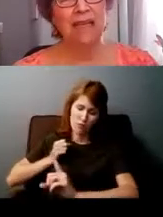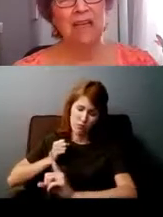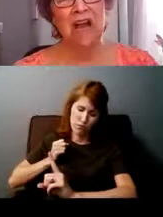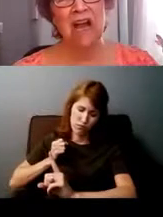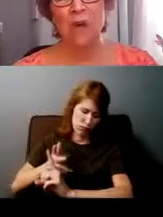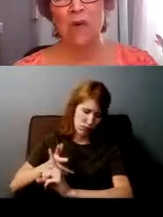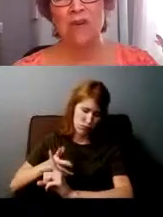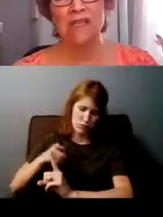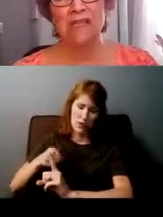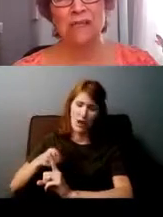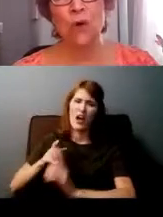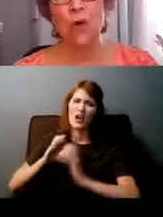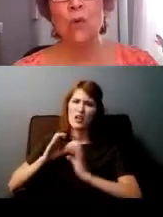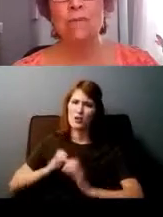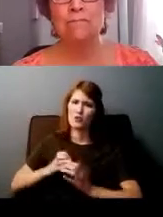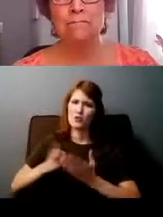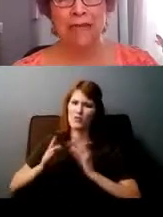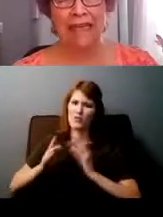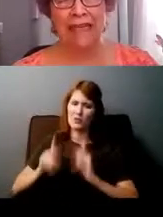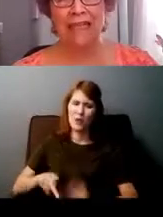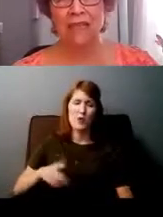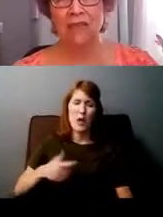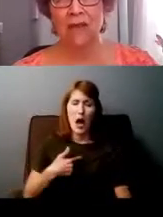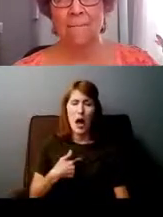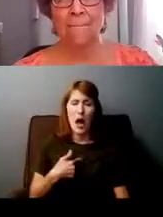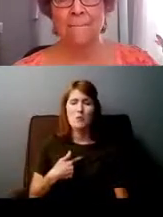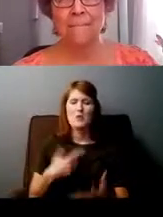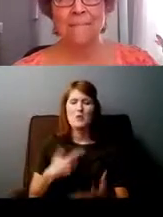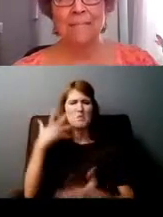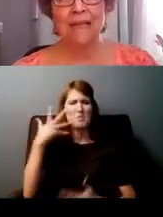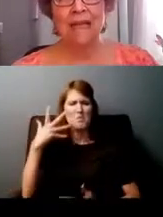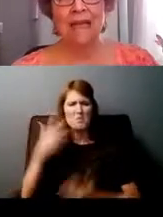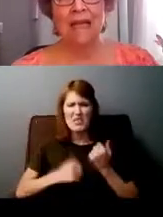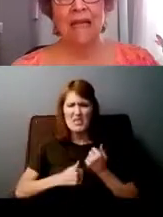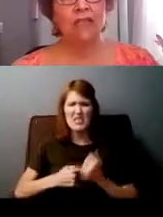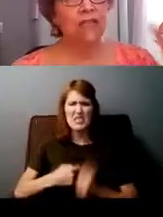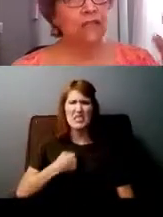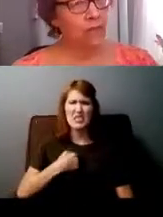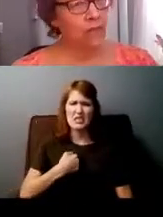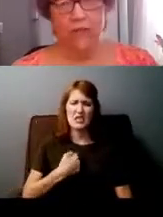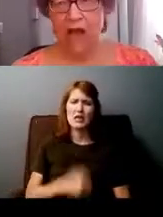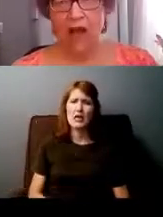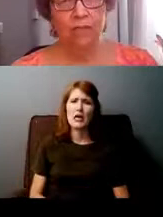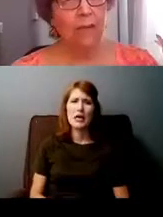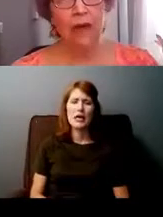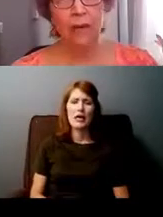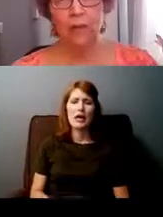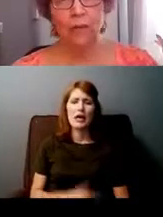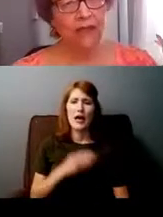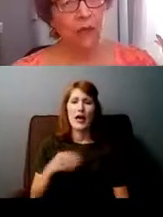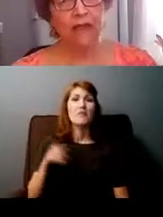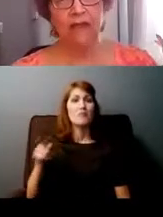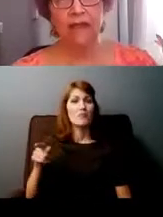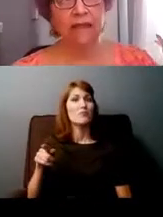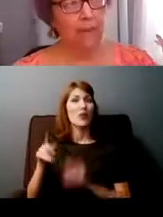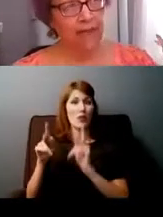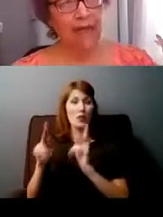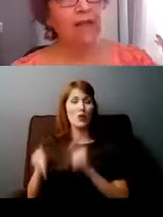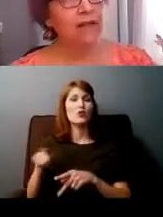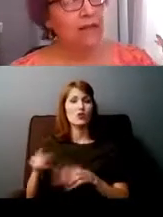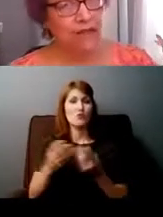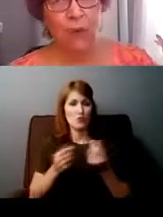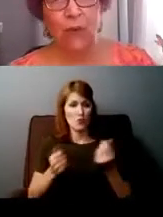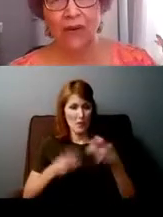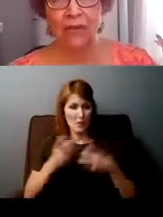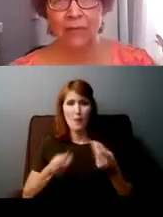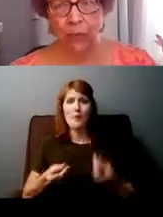I mean, I was so mean. And she resolved my problem pretty quickly, got me out